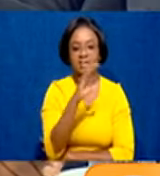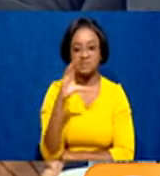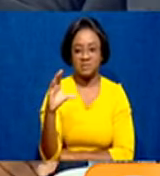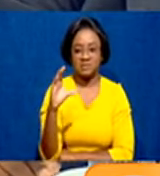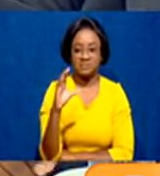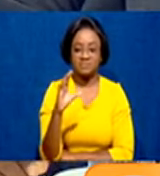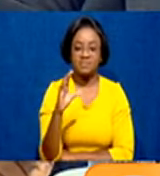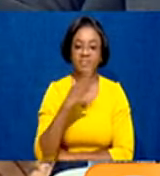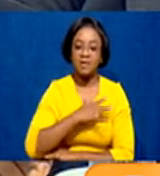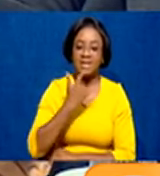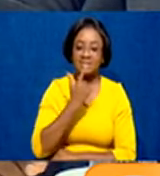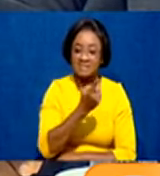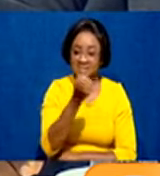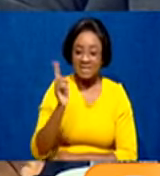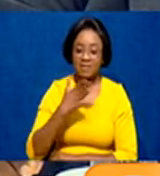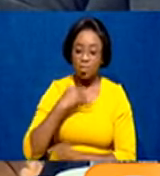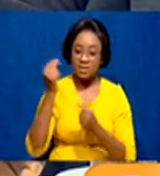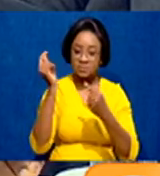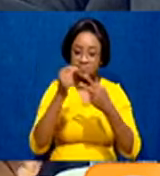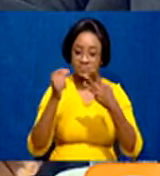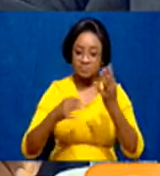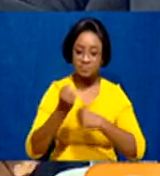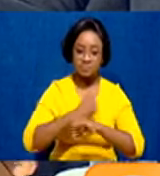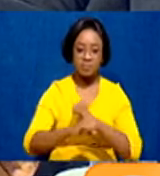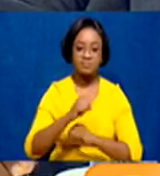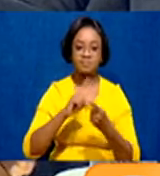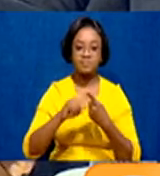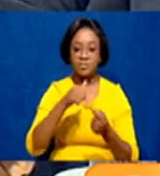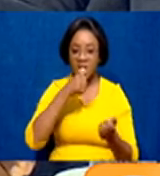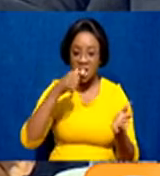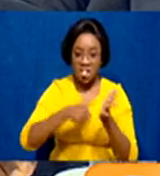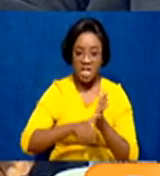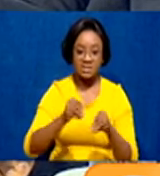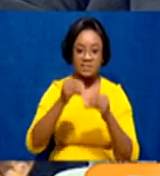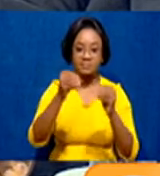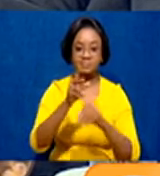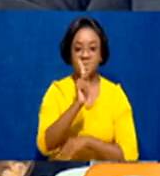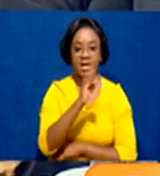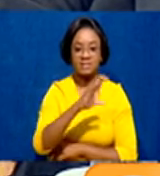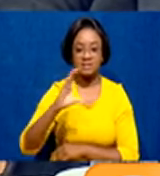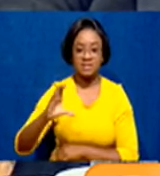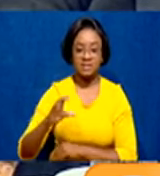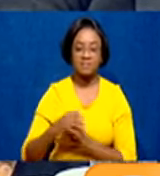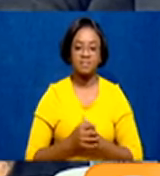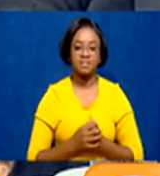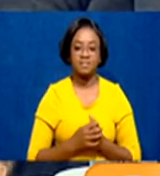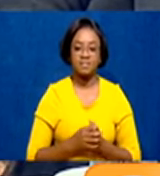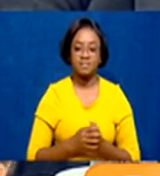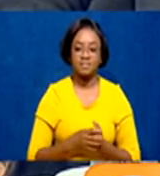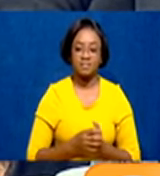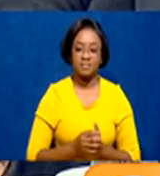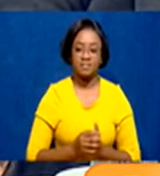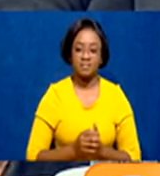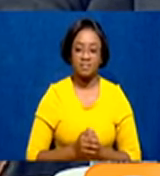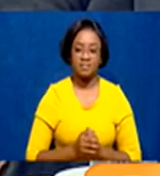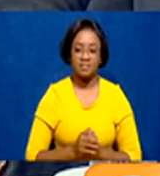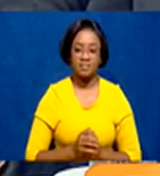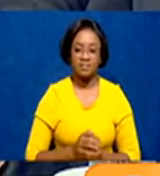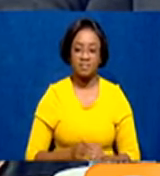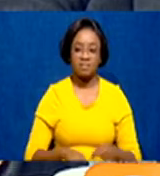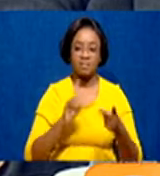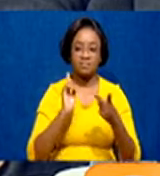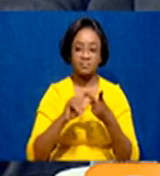them I want the following actions to be done. Allotment letter should be issued to KICC. Well, you're away, it's not your problem. There's somebody else who will work. And then